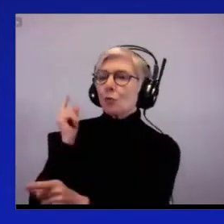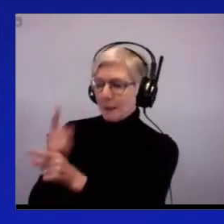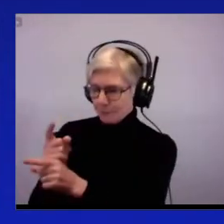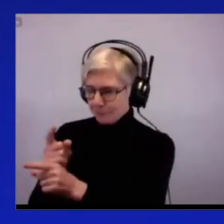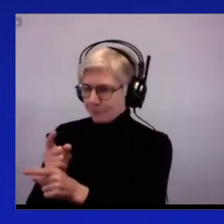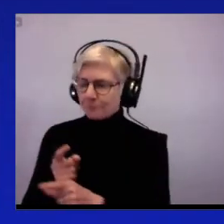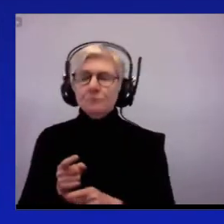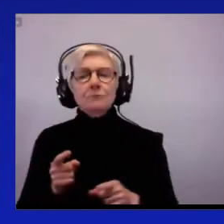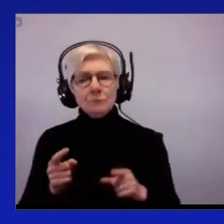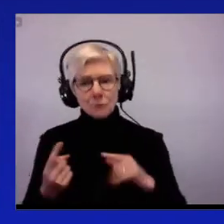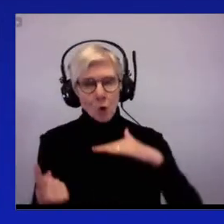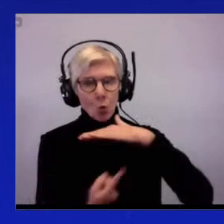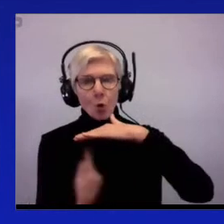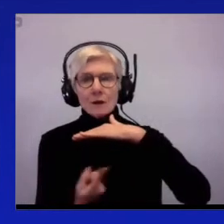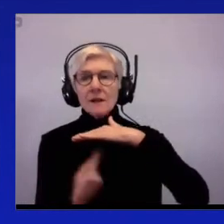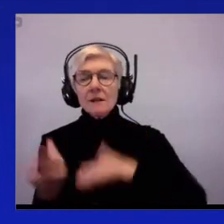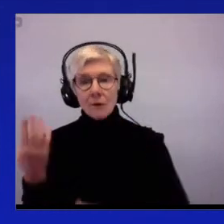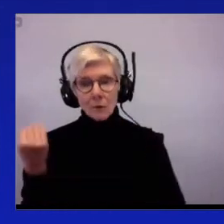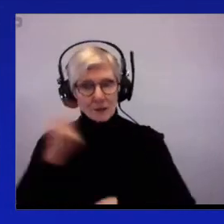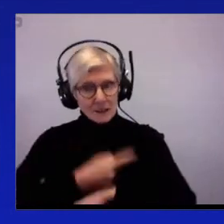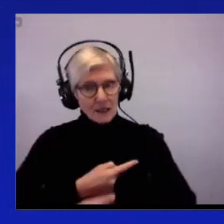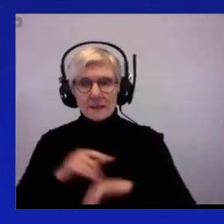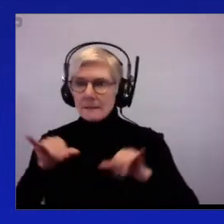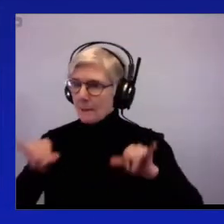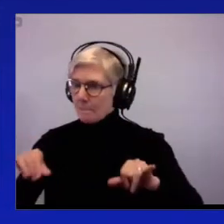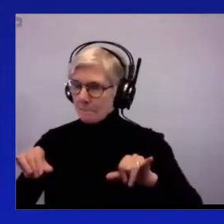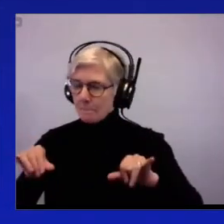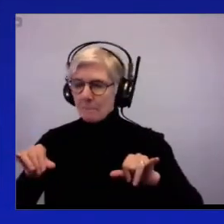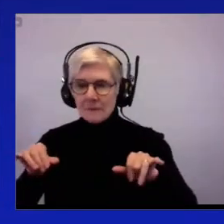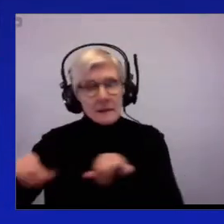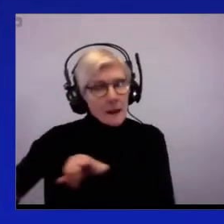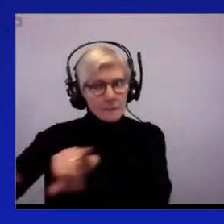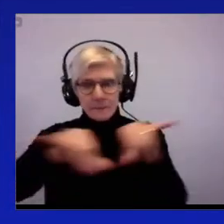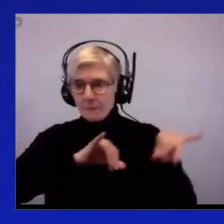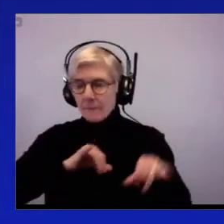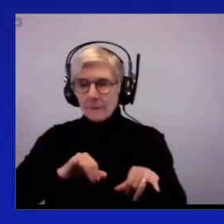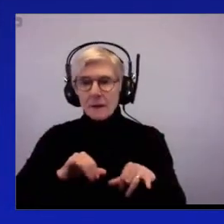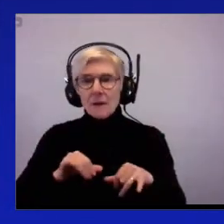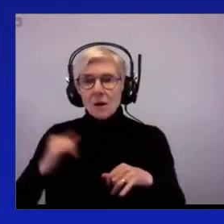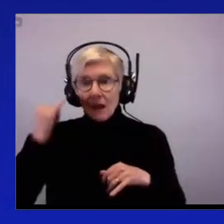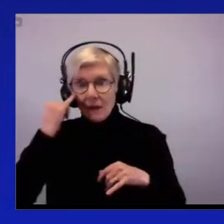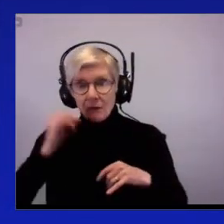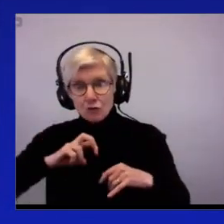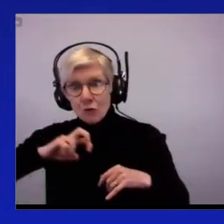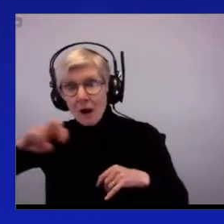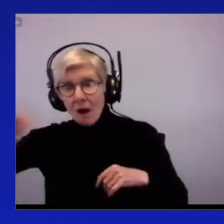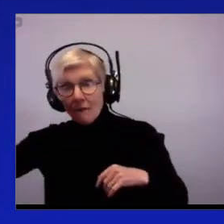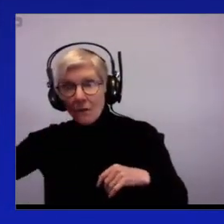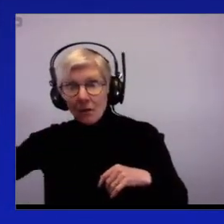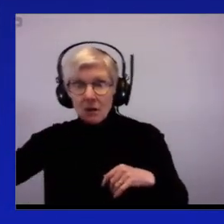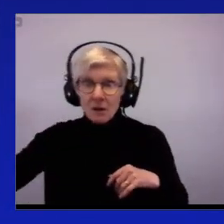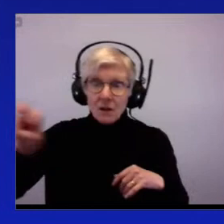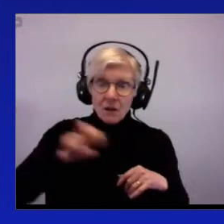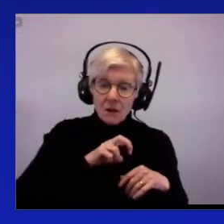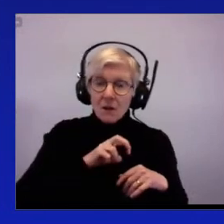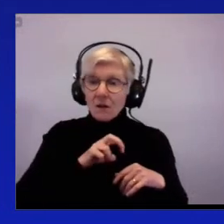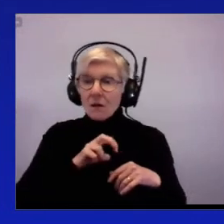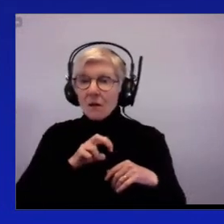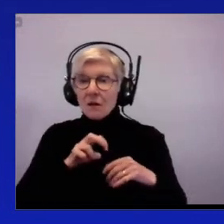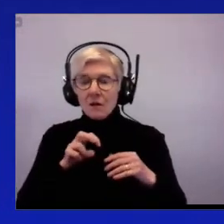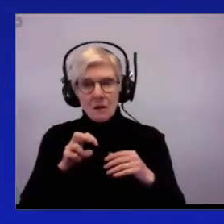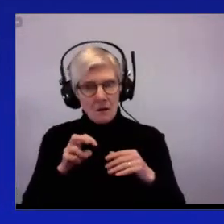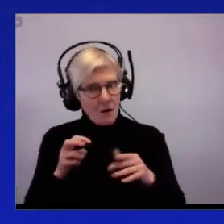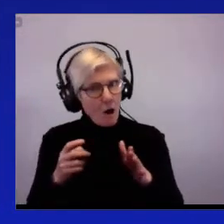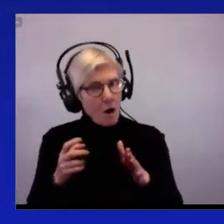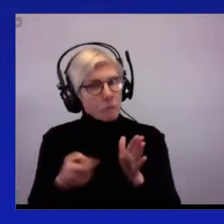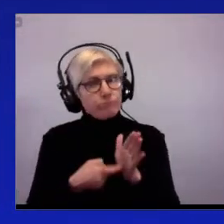same for quarantine, meaning that people do not leave their homes for 14 days after traveling.